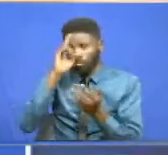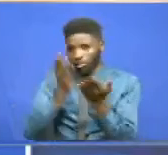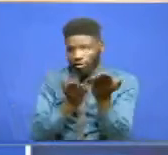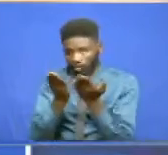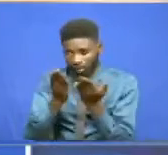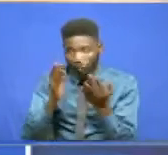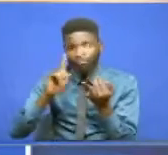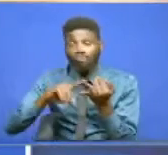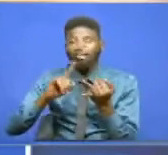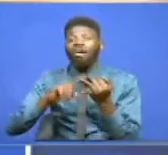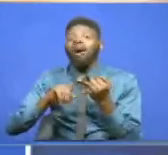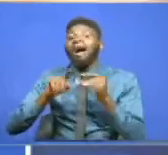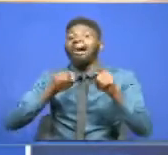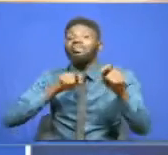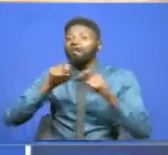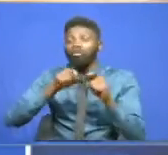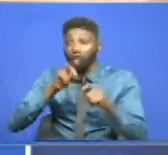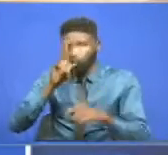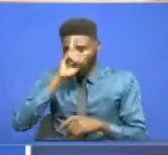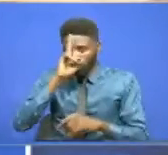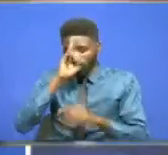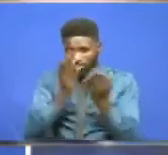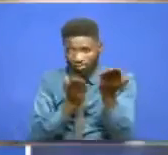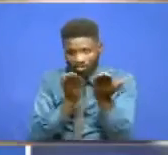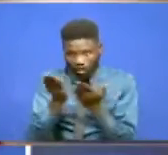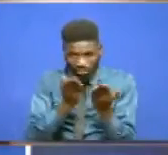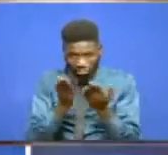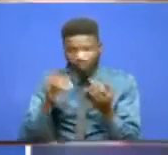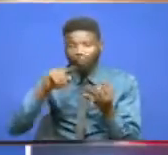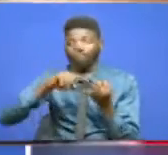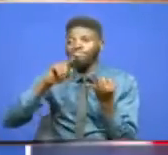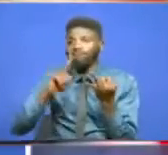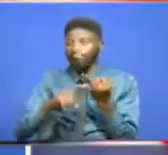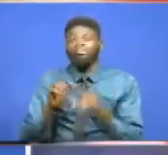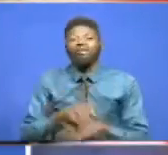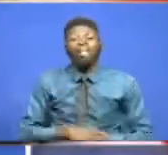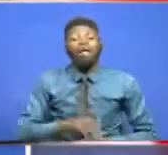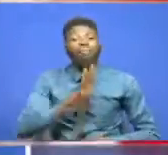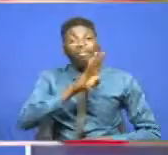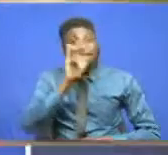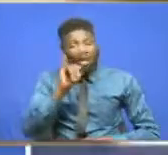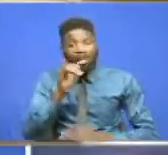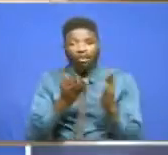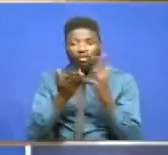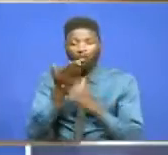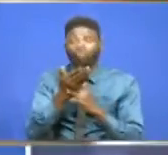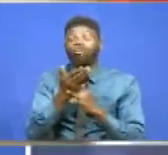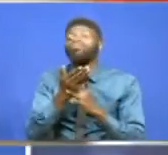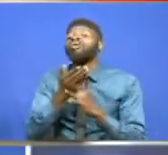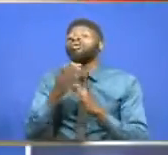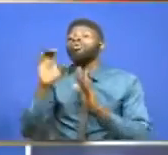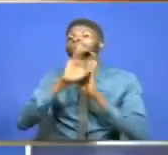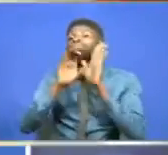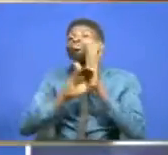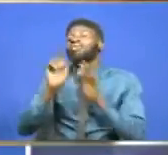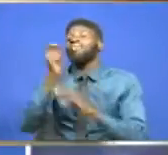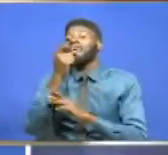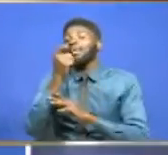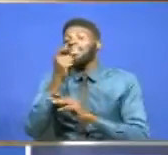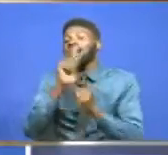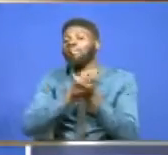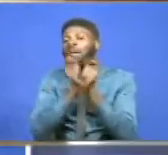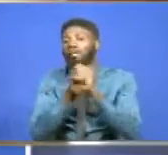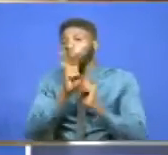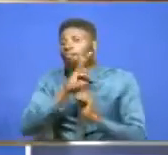the Administration Police Service. Proponents of the BBI through the Constitution of Kenya Amendment Bill 2020